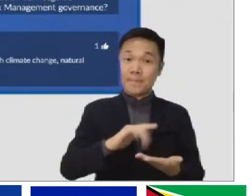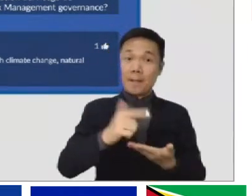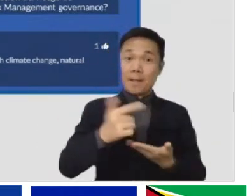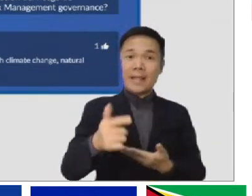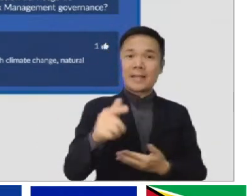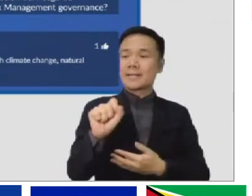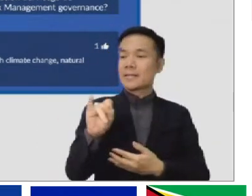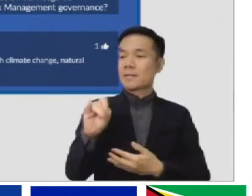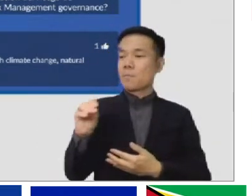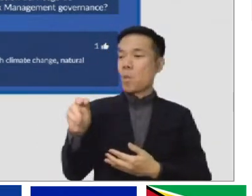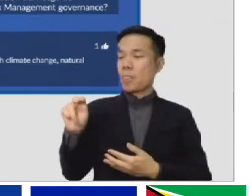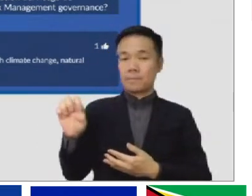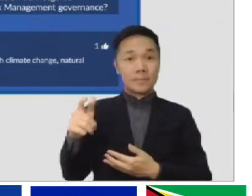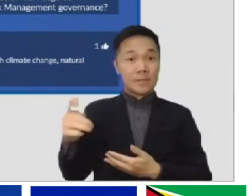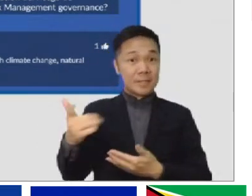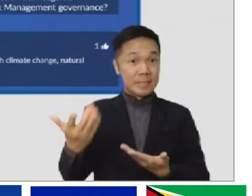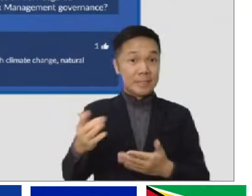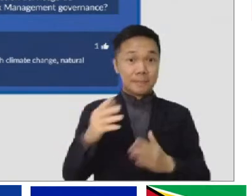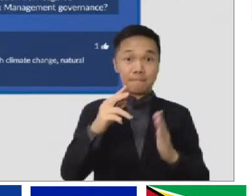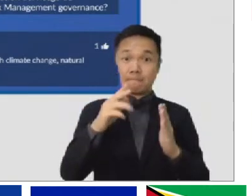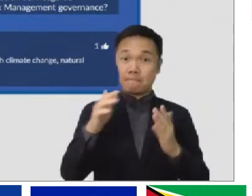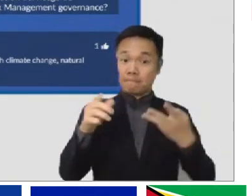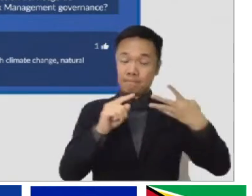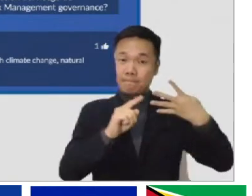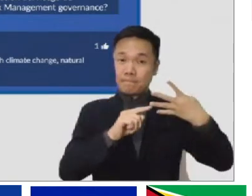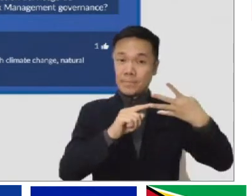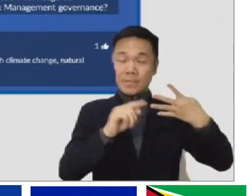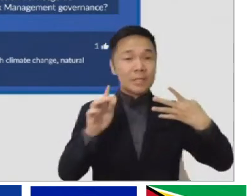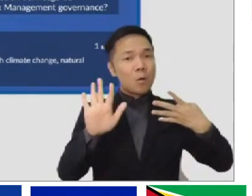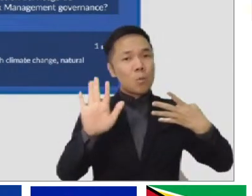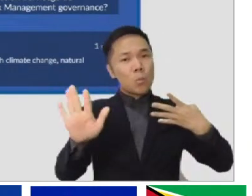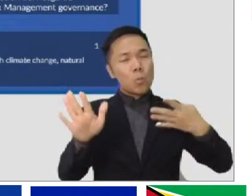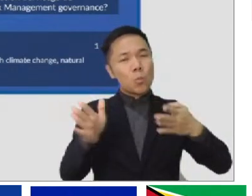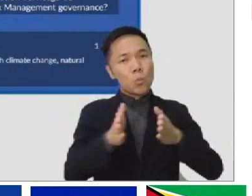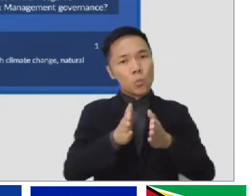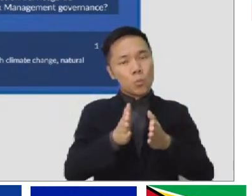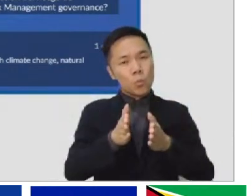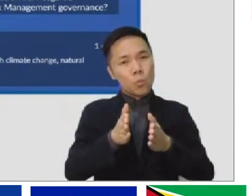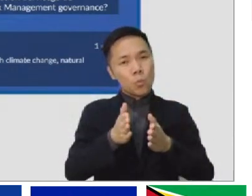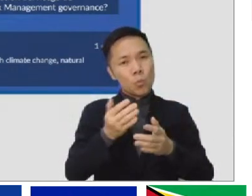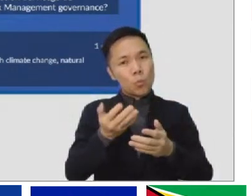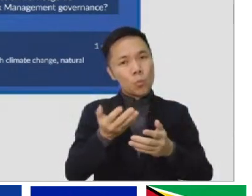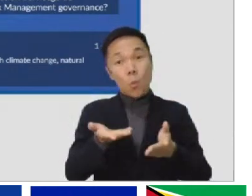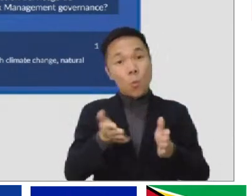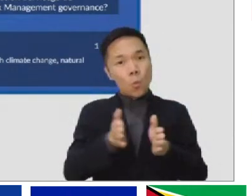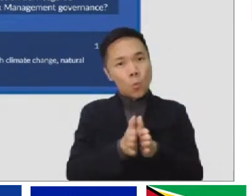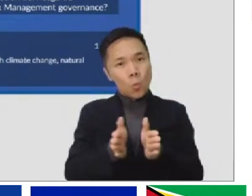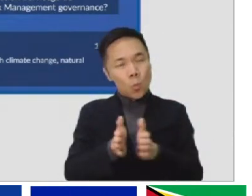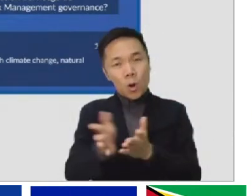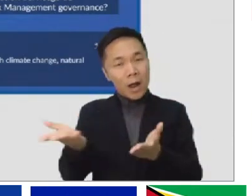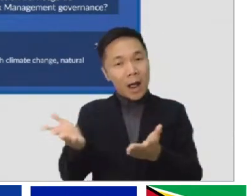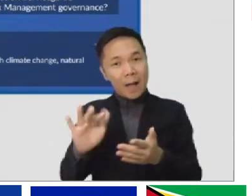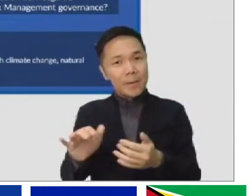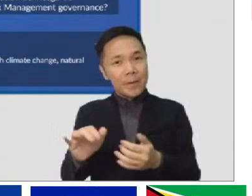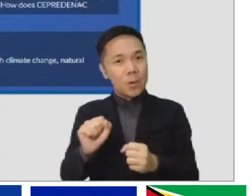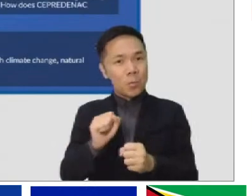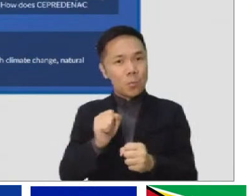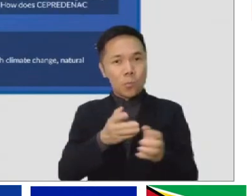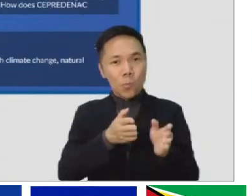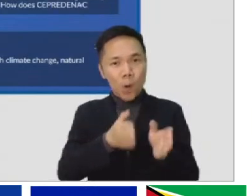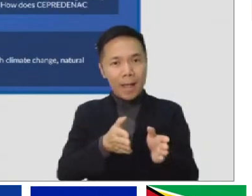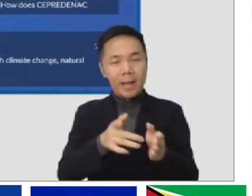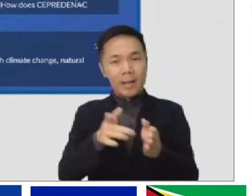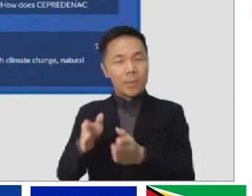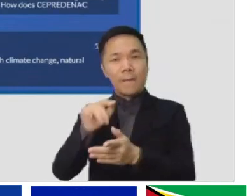English. What measures have been identified from the experience of the countries to reduce